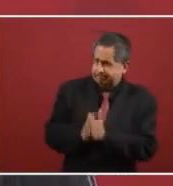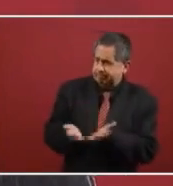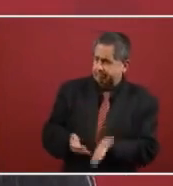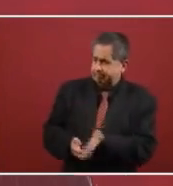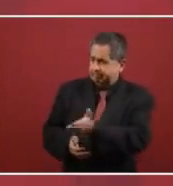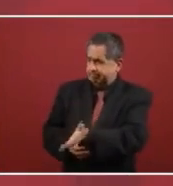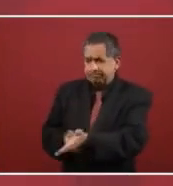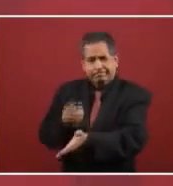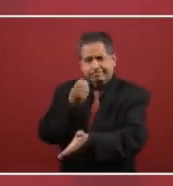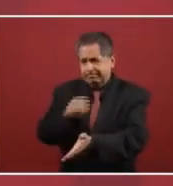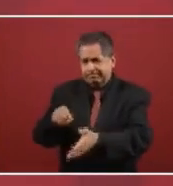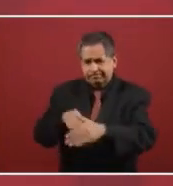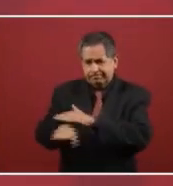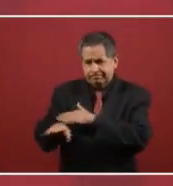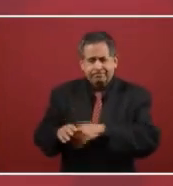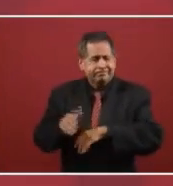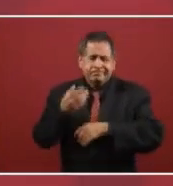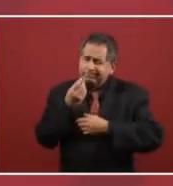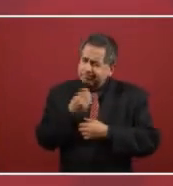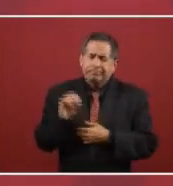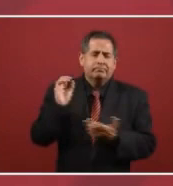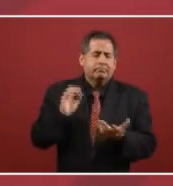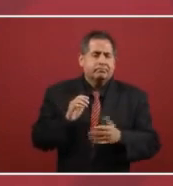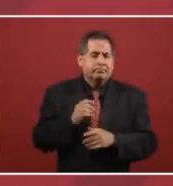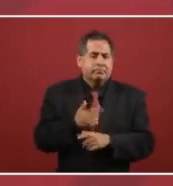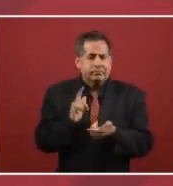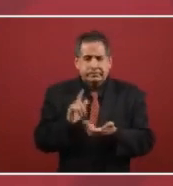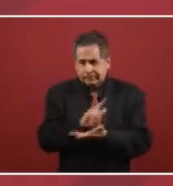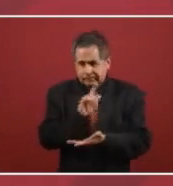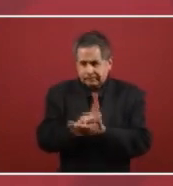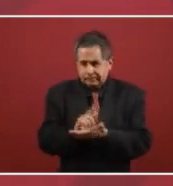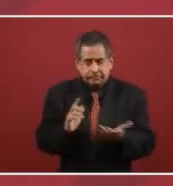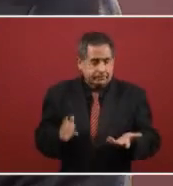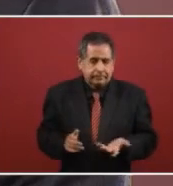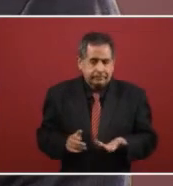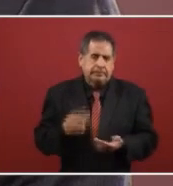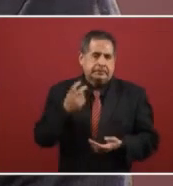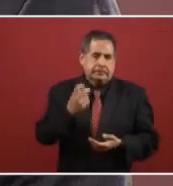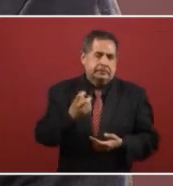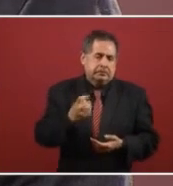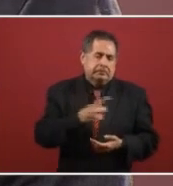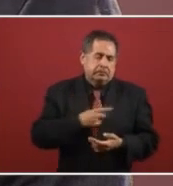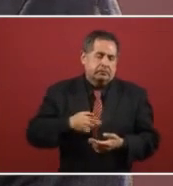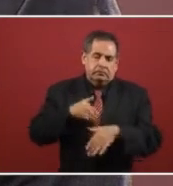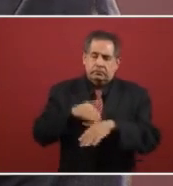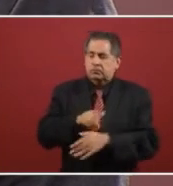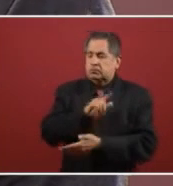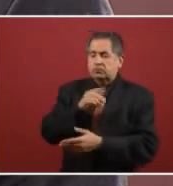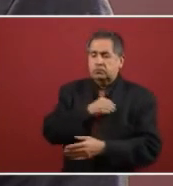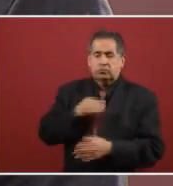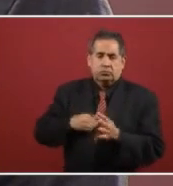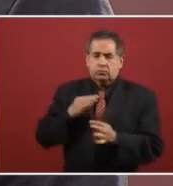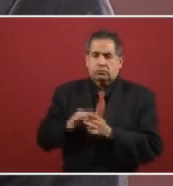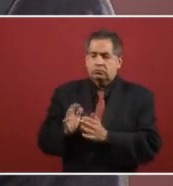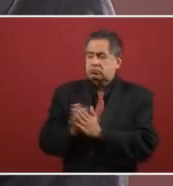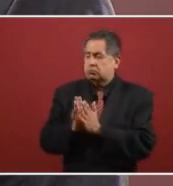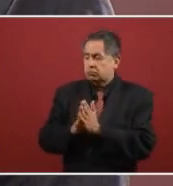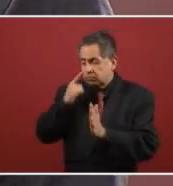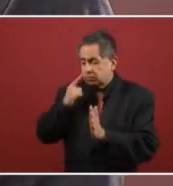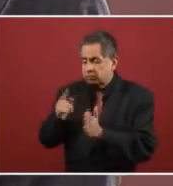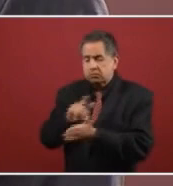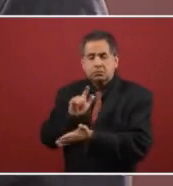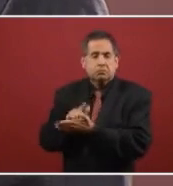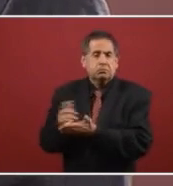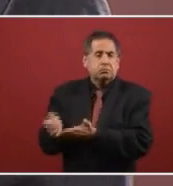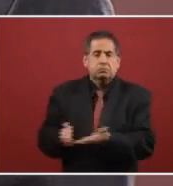to register Eso está en yourself. nuestras leyes. That's in our laws, Y eso es lo que estamos haciendo. and that's what we're doing. Nada más. That's Es all. un asunto